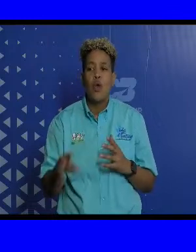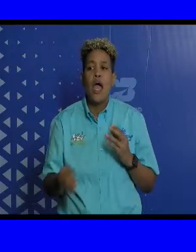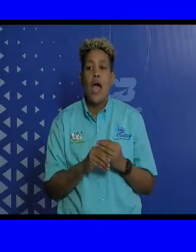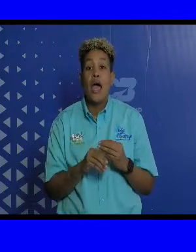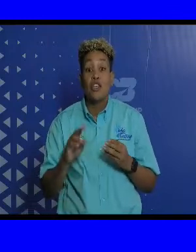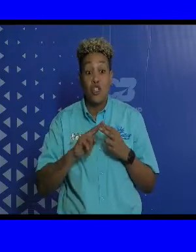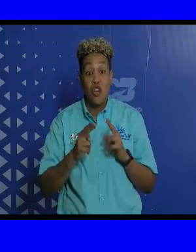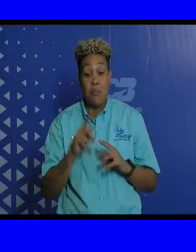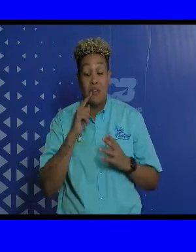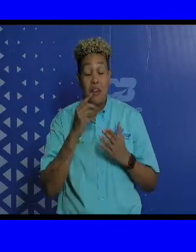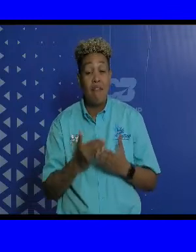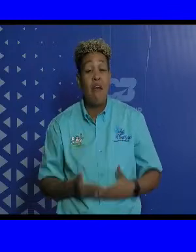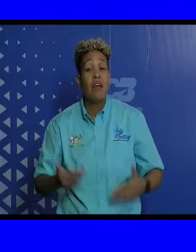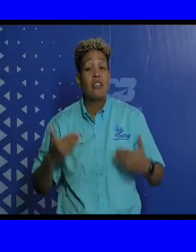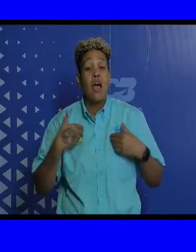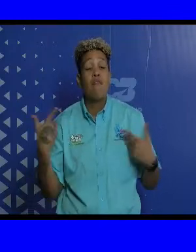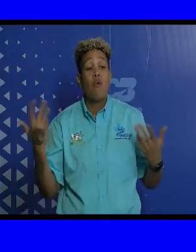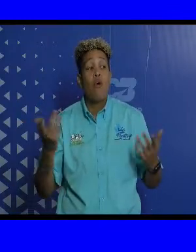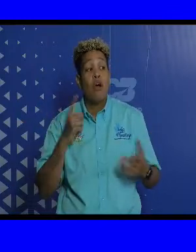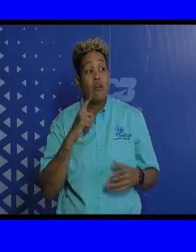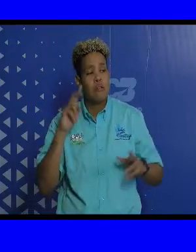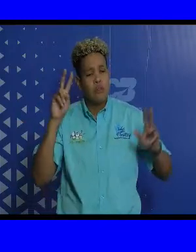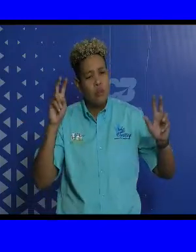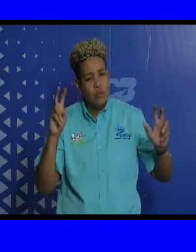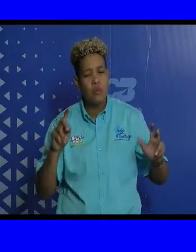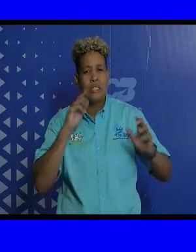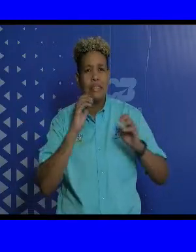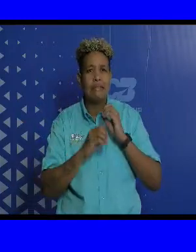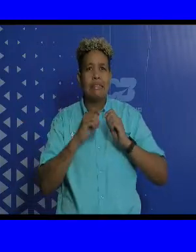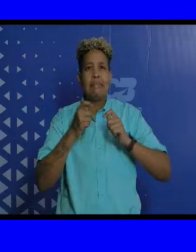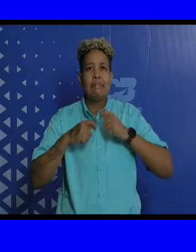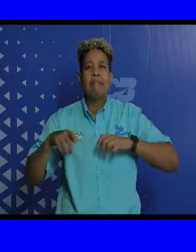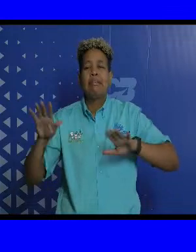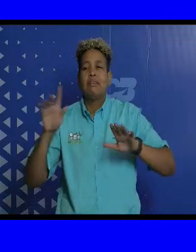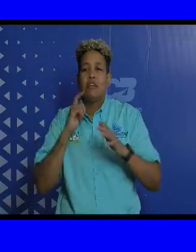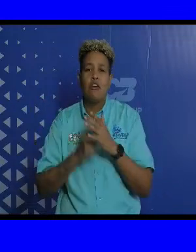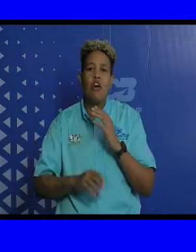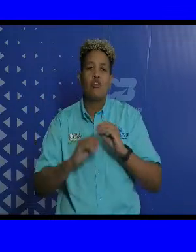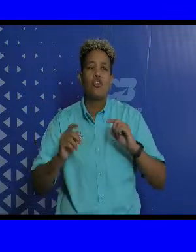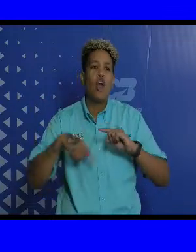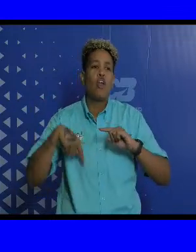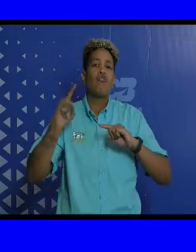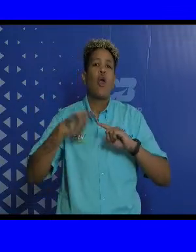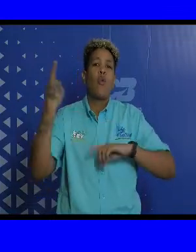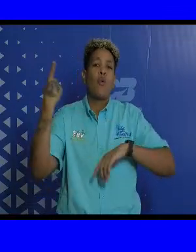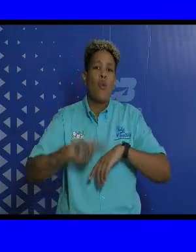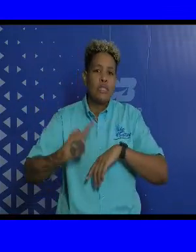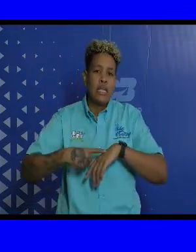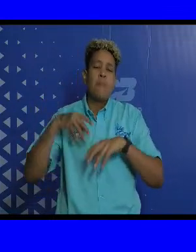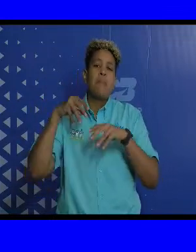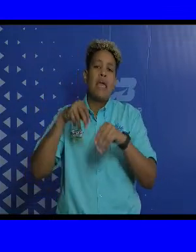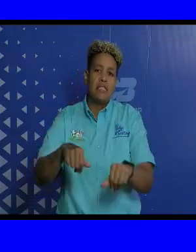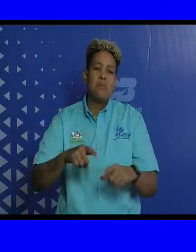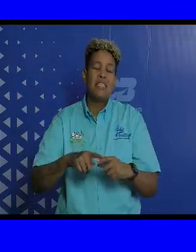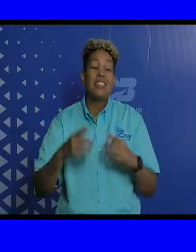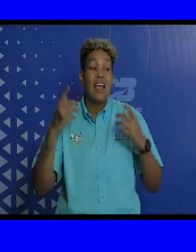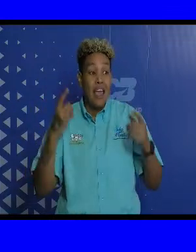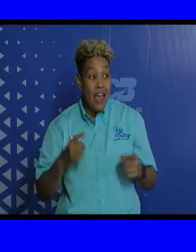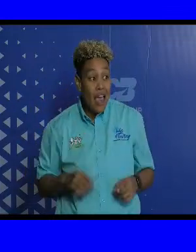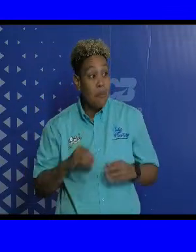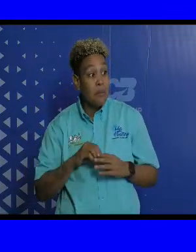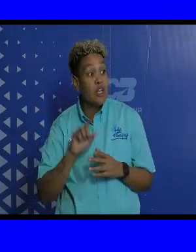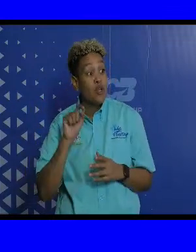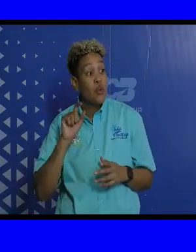to that number the fact that there were quote-unquote renovation costs, so all the non-recurring one-time items that took place